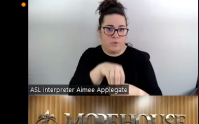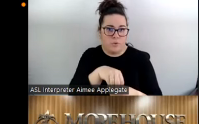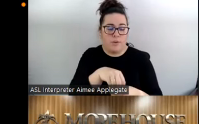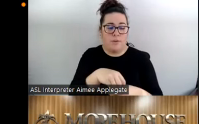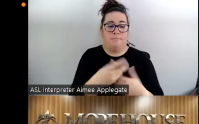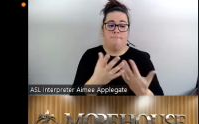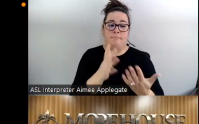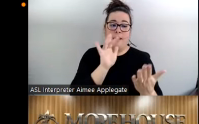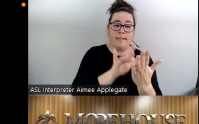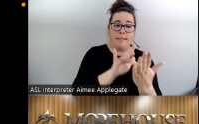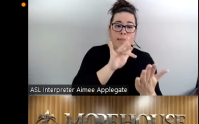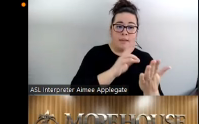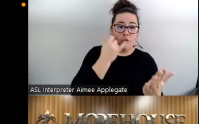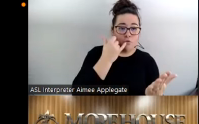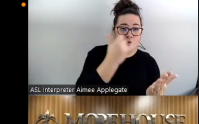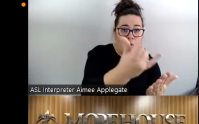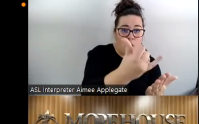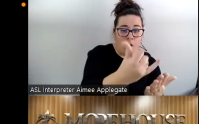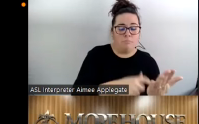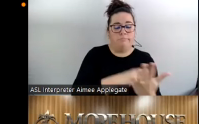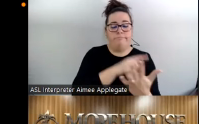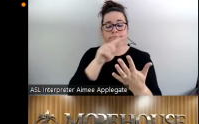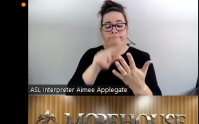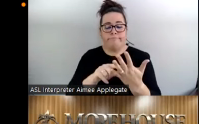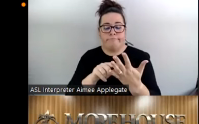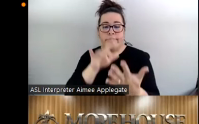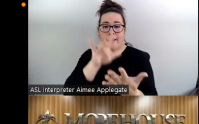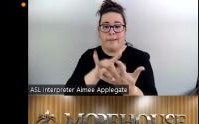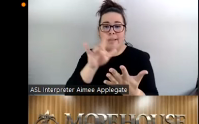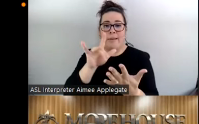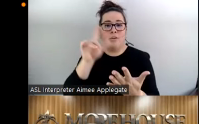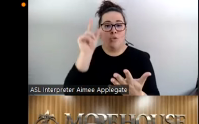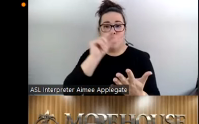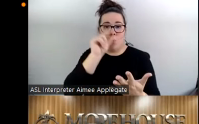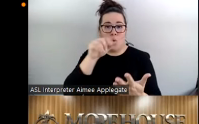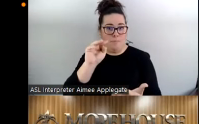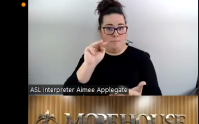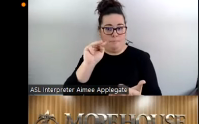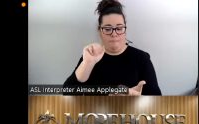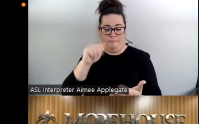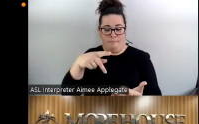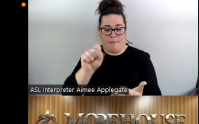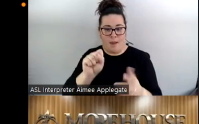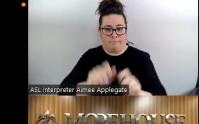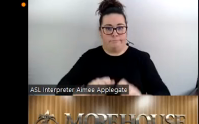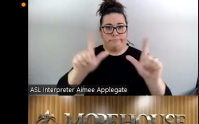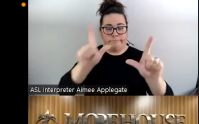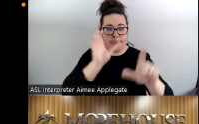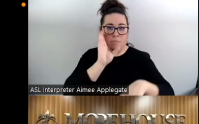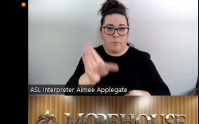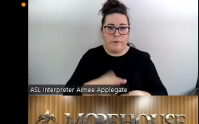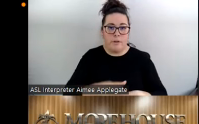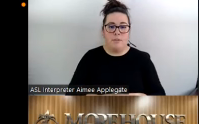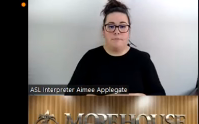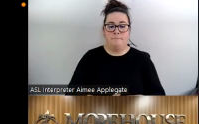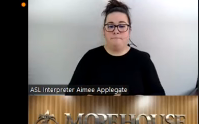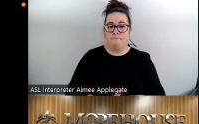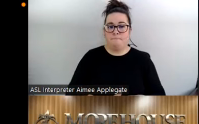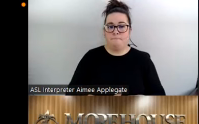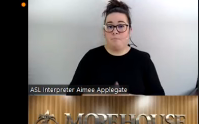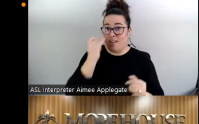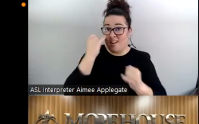click another button, it would open up Google Maps, so on and so forth. But really this idea that these technologies can be